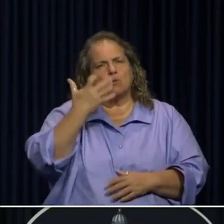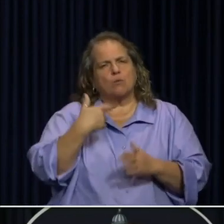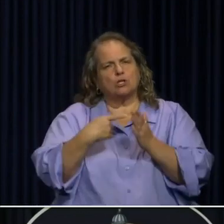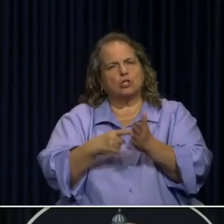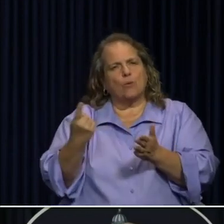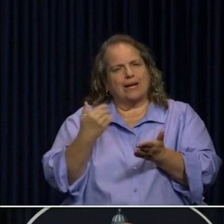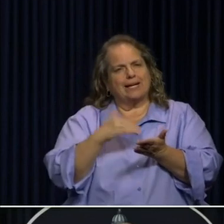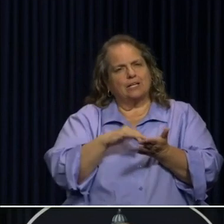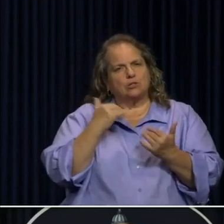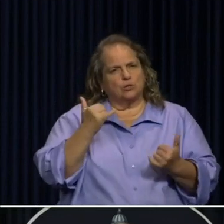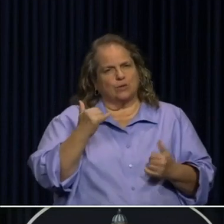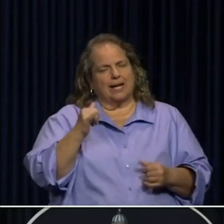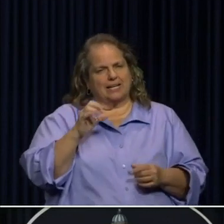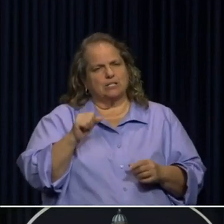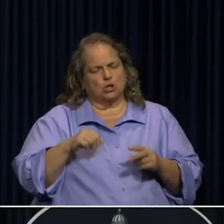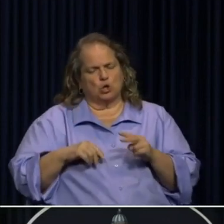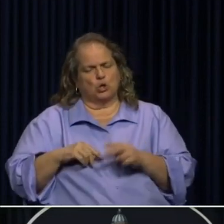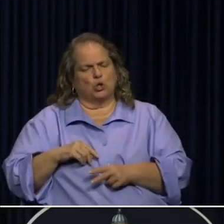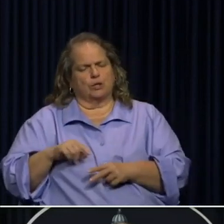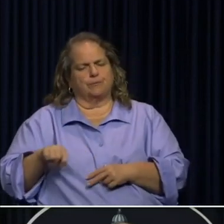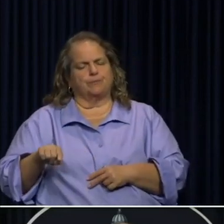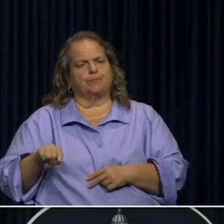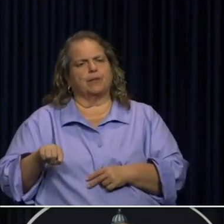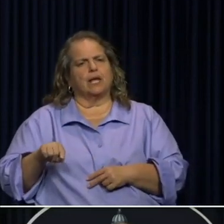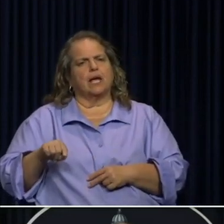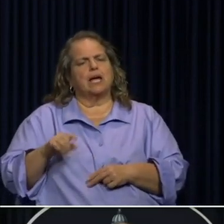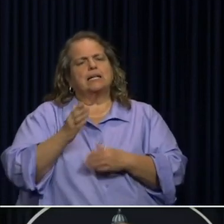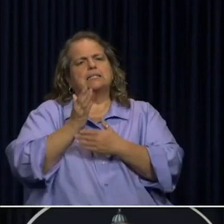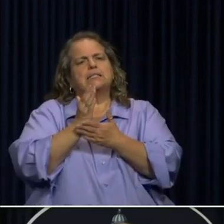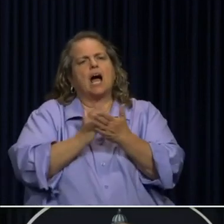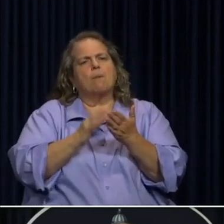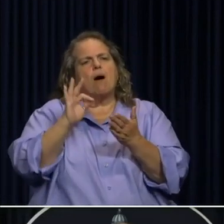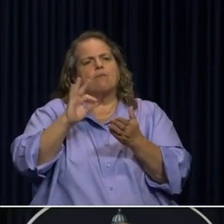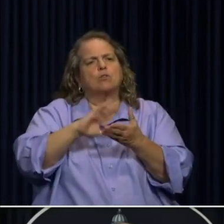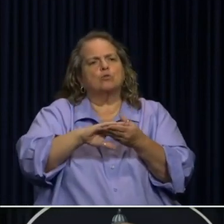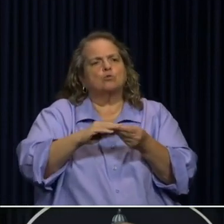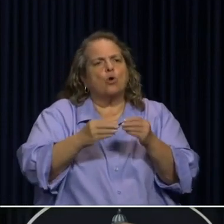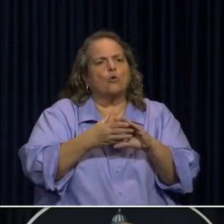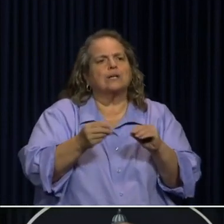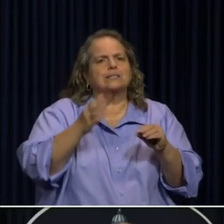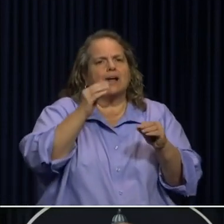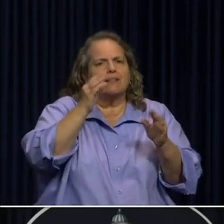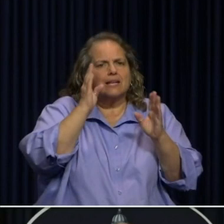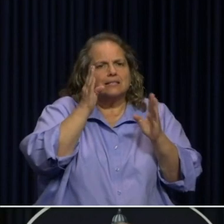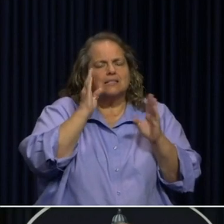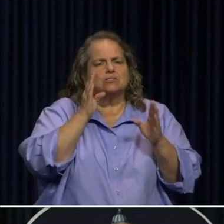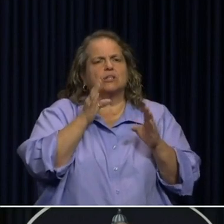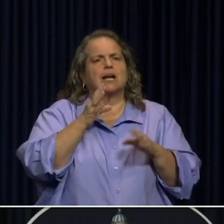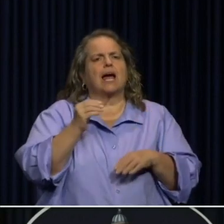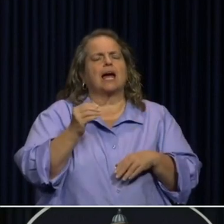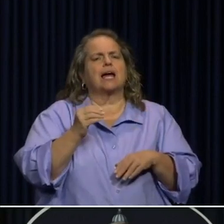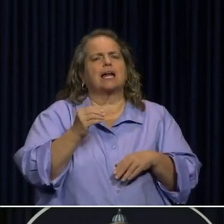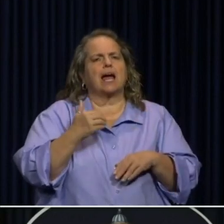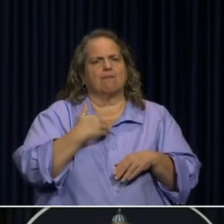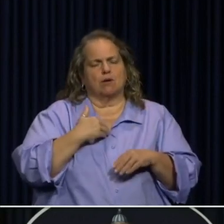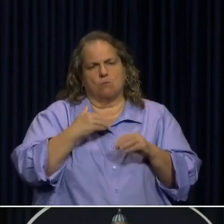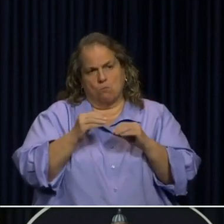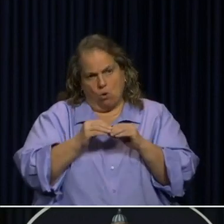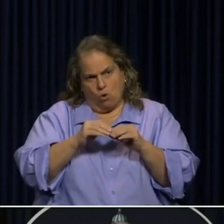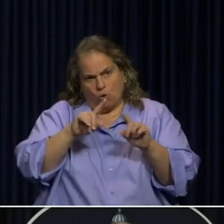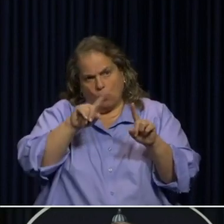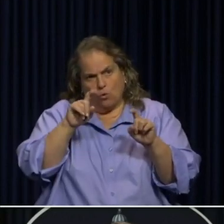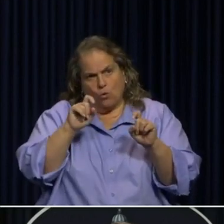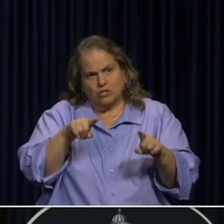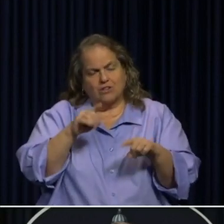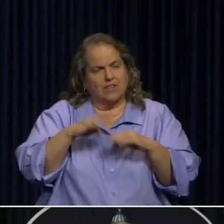this again today is, with some of the stories and the attention and having, more questions